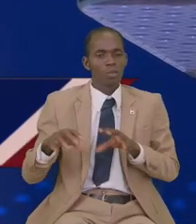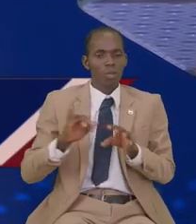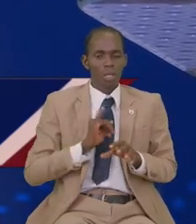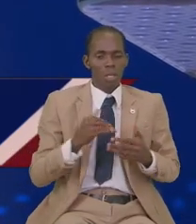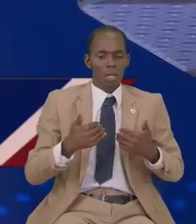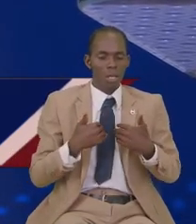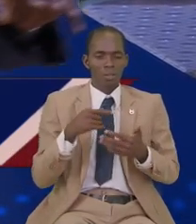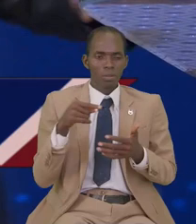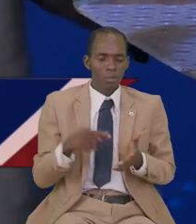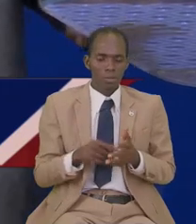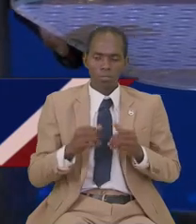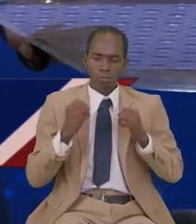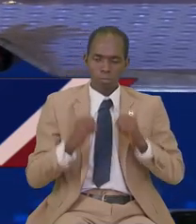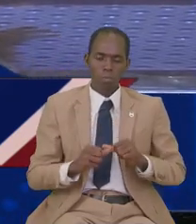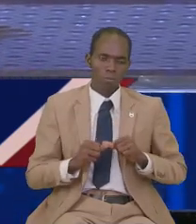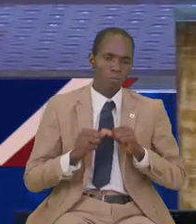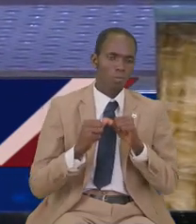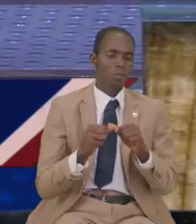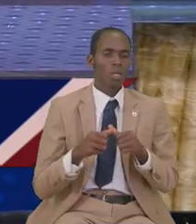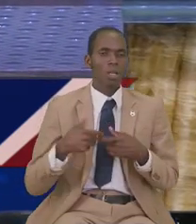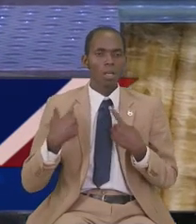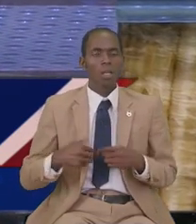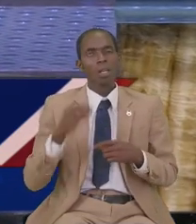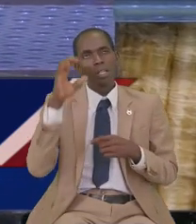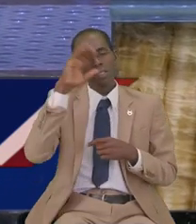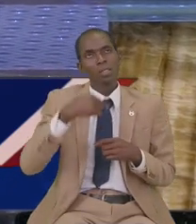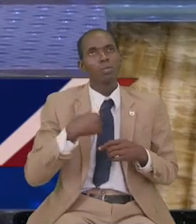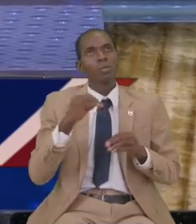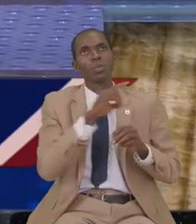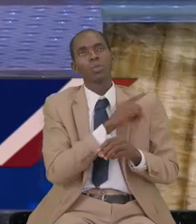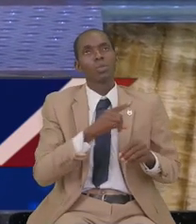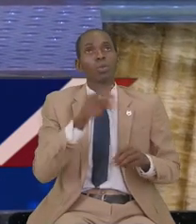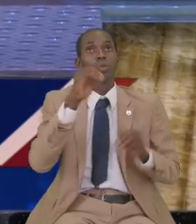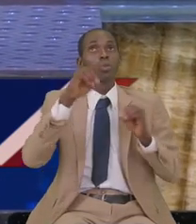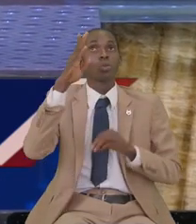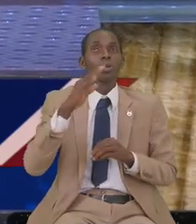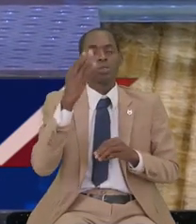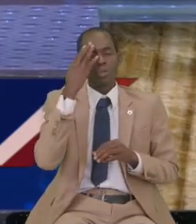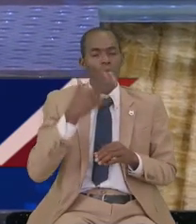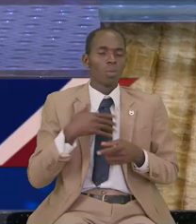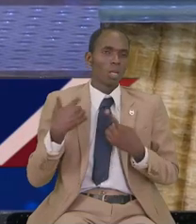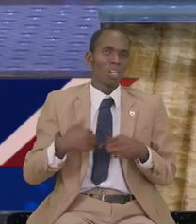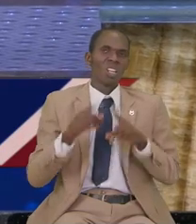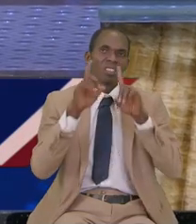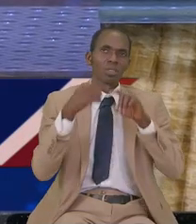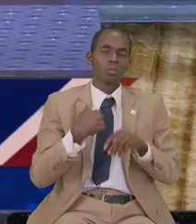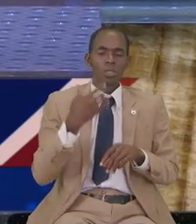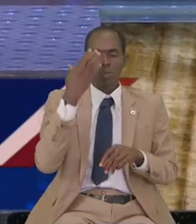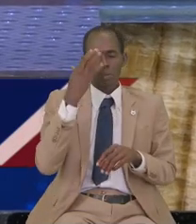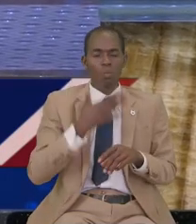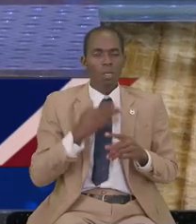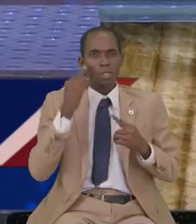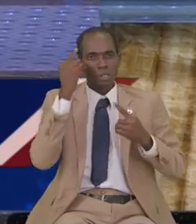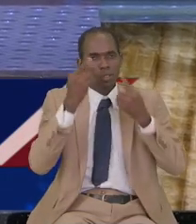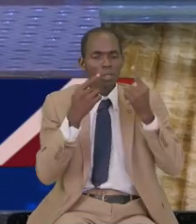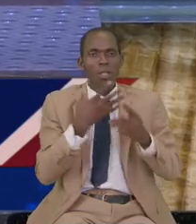this persevering heart? Search me, O God, and know my heart. Try me and know my thoughts. Look at verse 24.